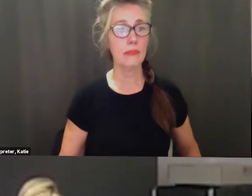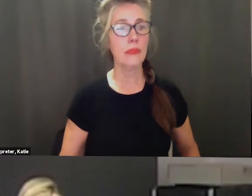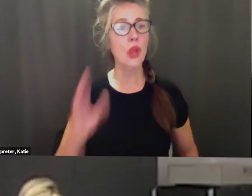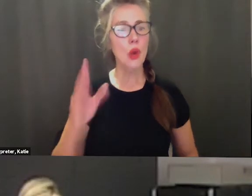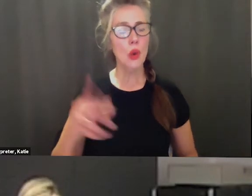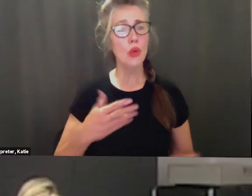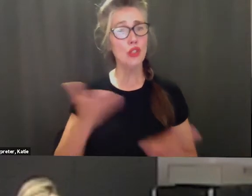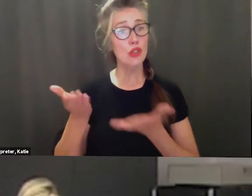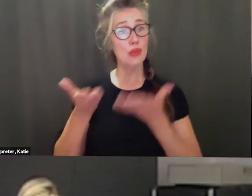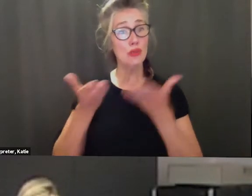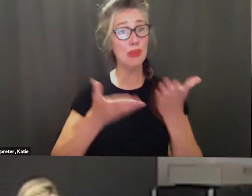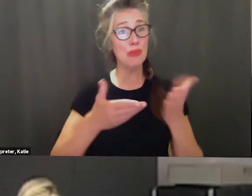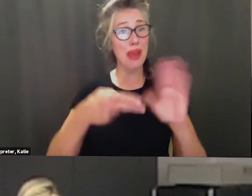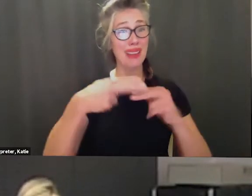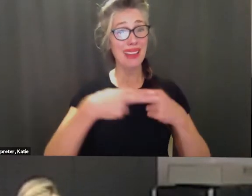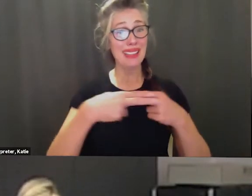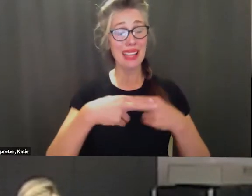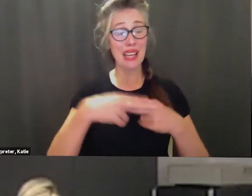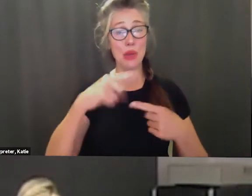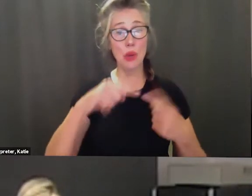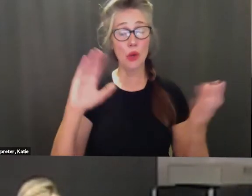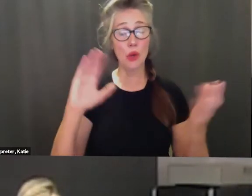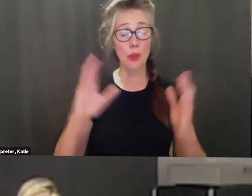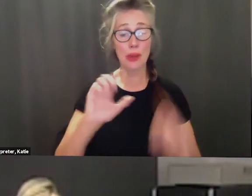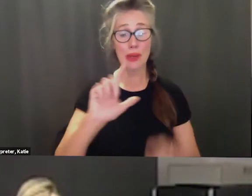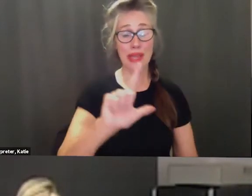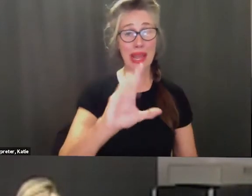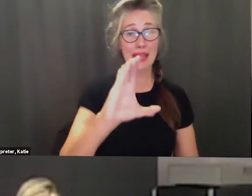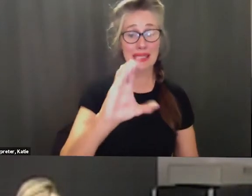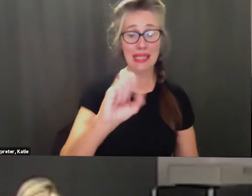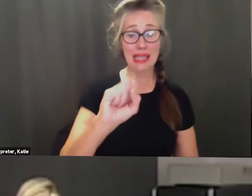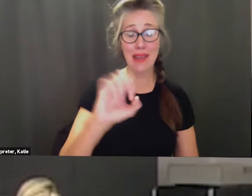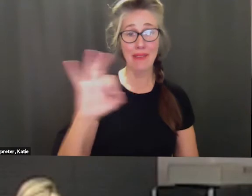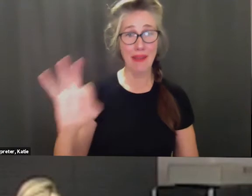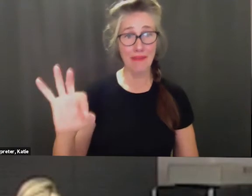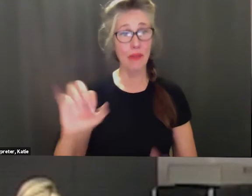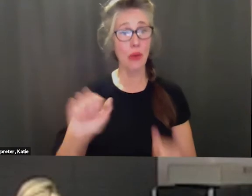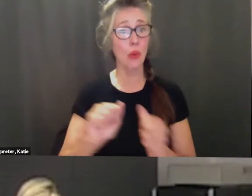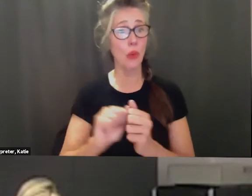have some questions on that as it relates to our LCAP also.